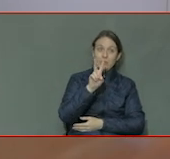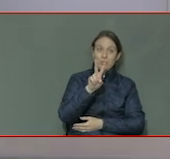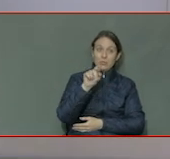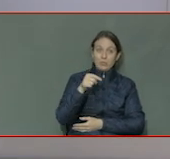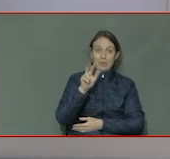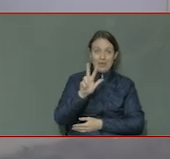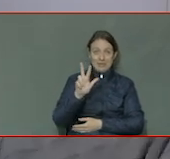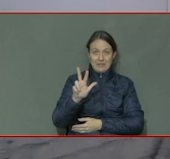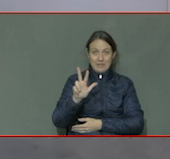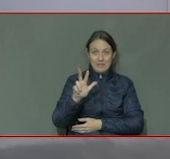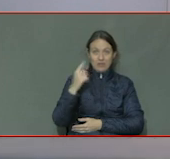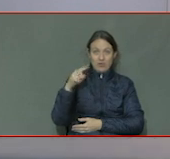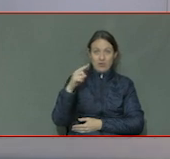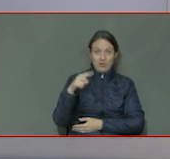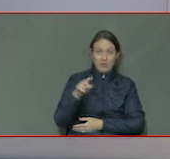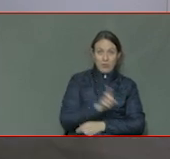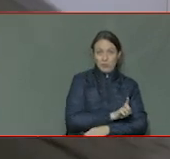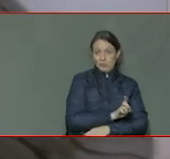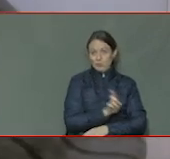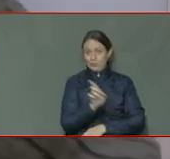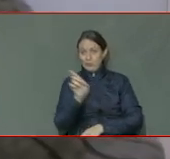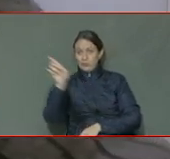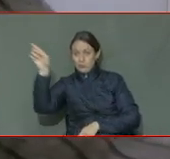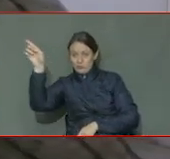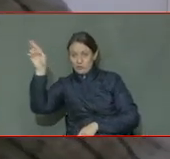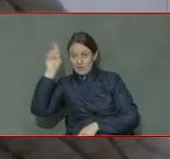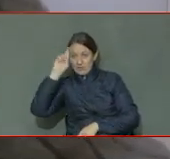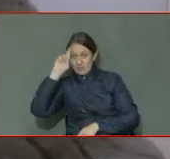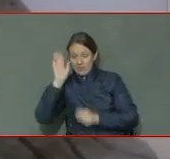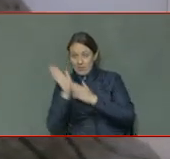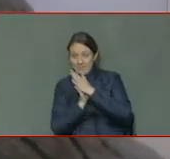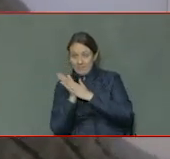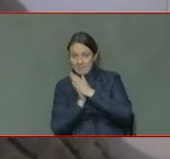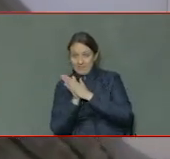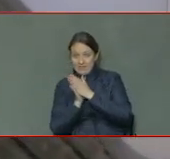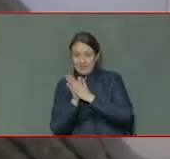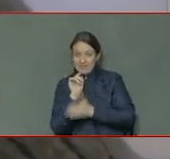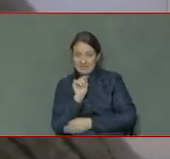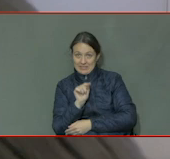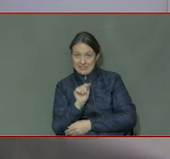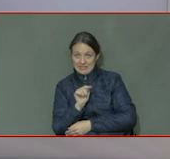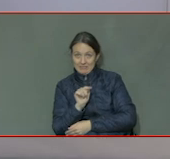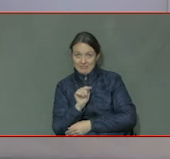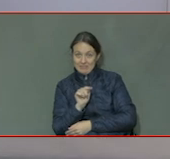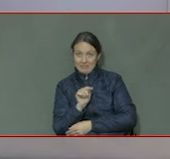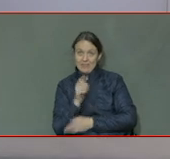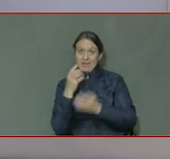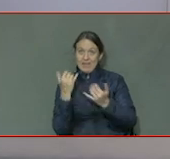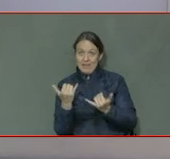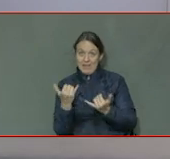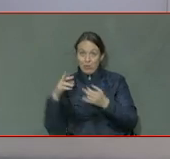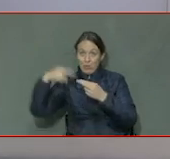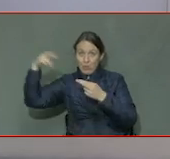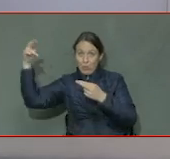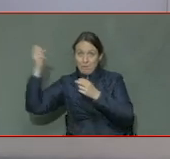712,88. So when the box was moving up, that was the value downwards. Now the box